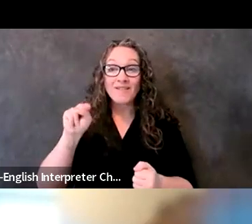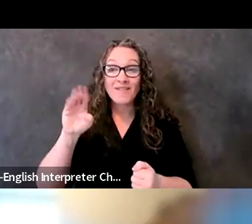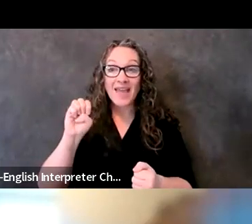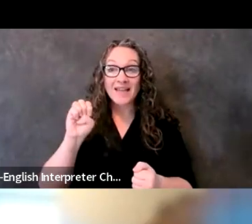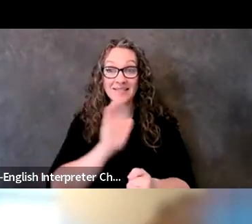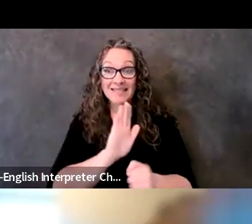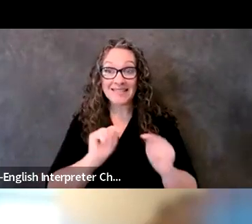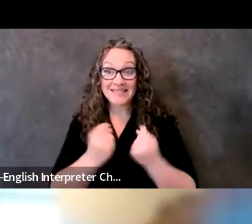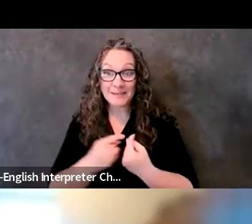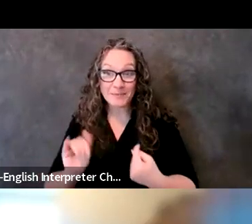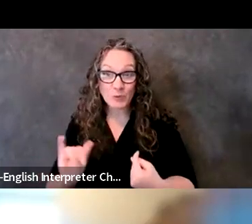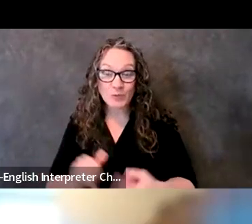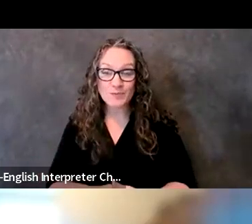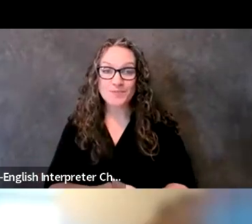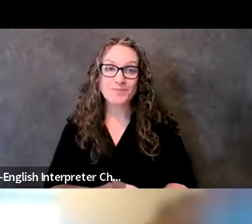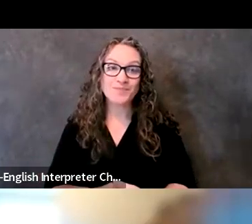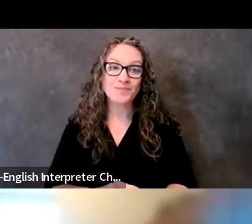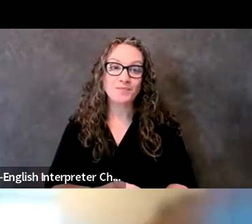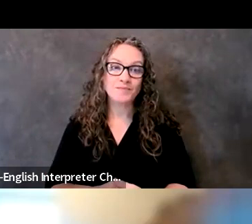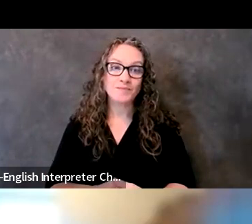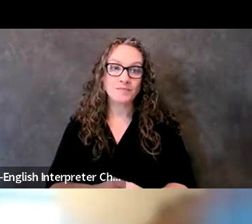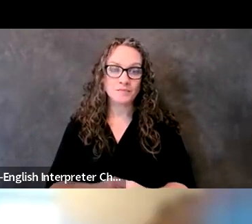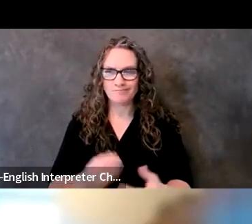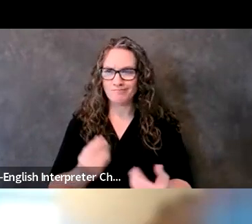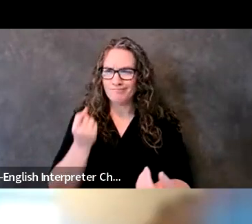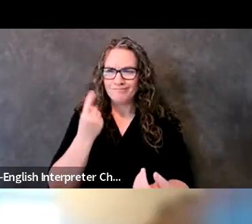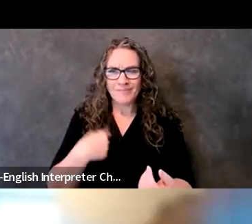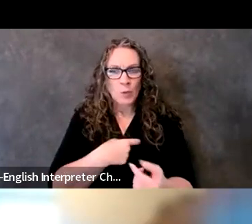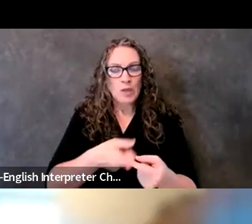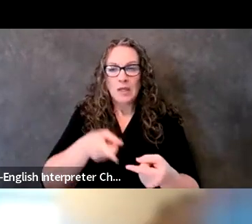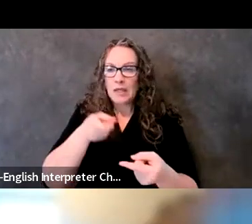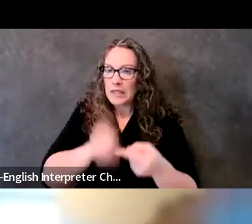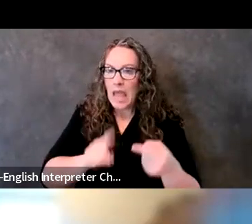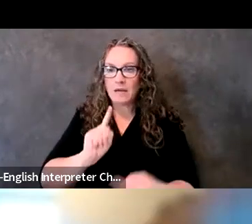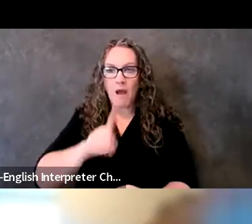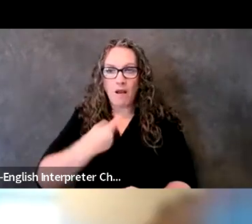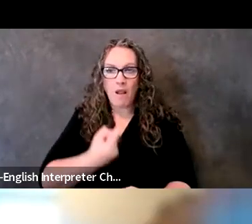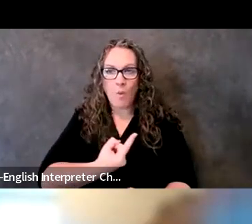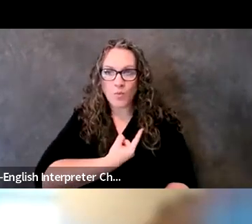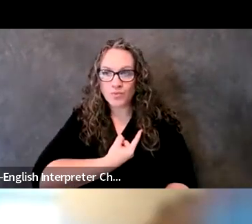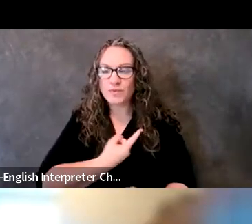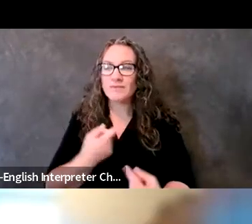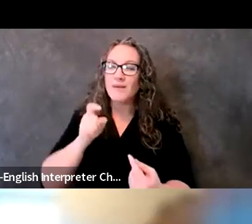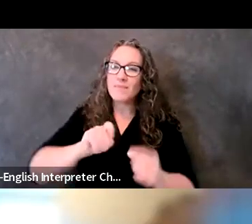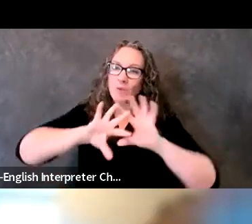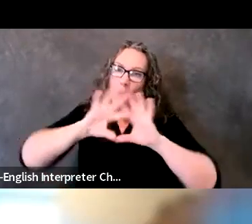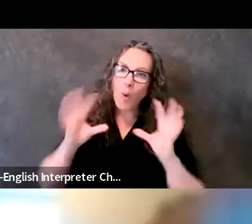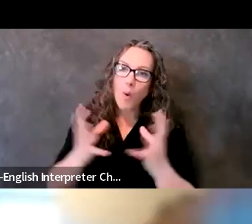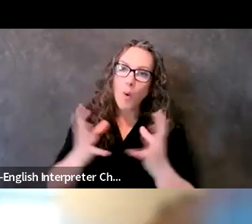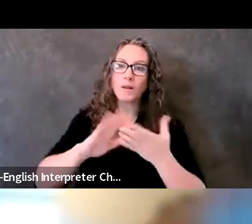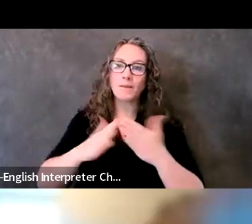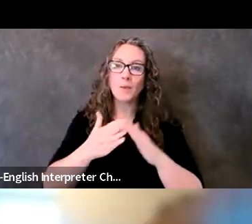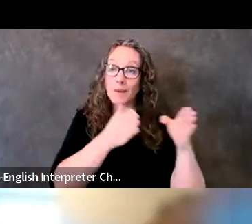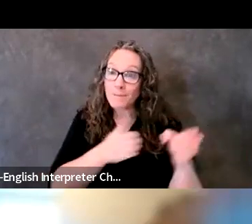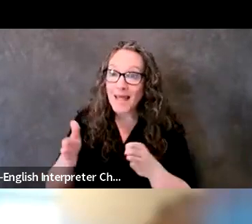it's just, we can't do it alone. It needs to be whole community planning, whole community response, and that goes into